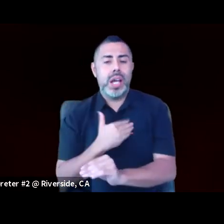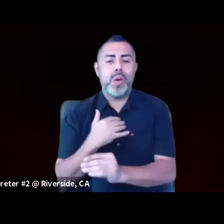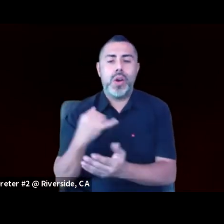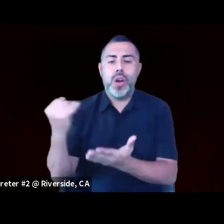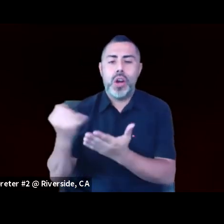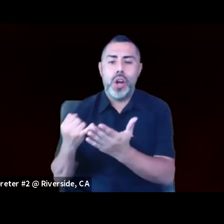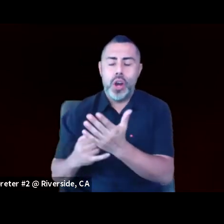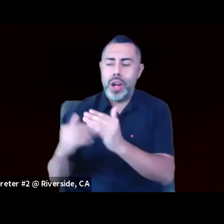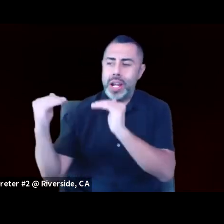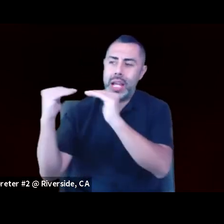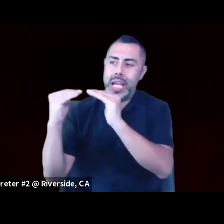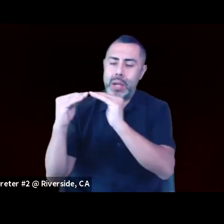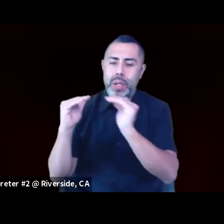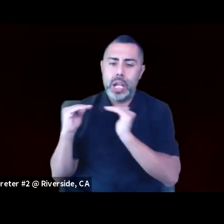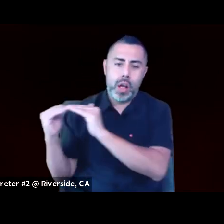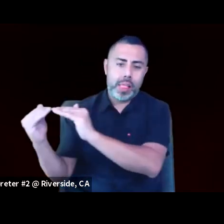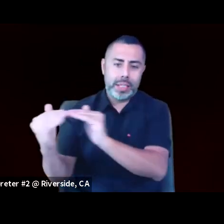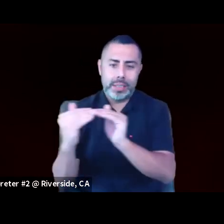talk together.